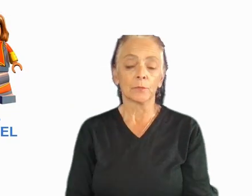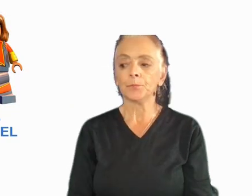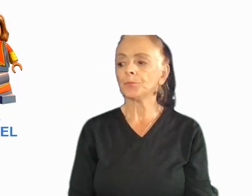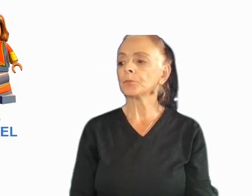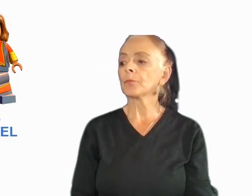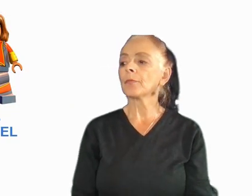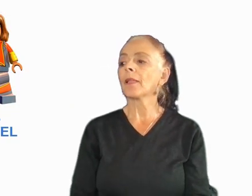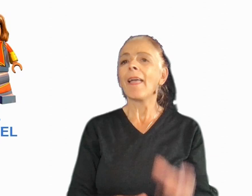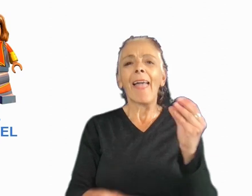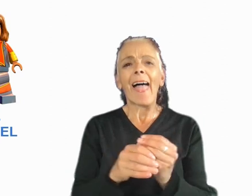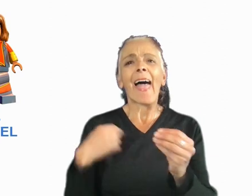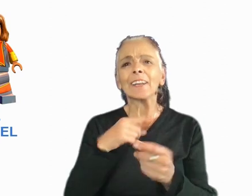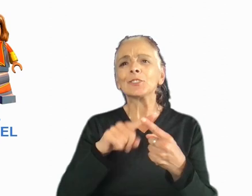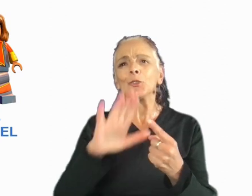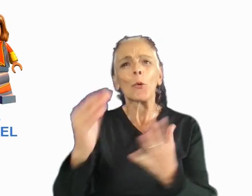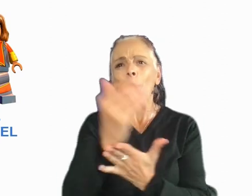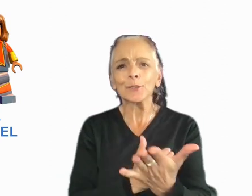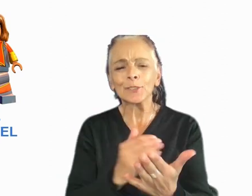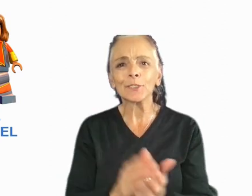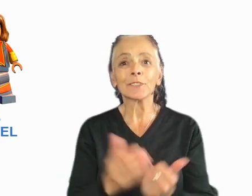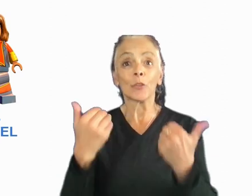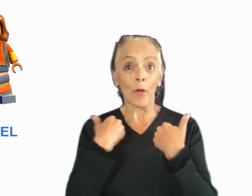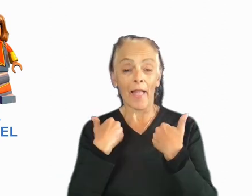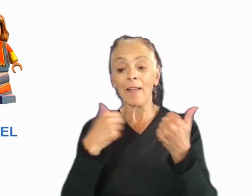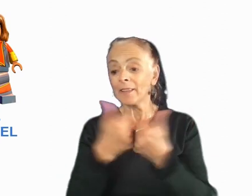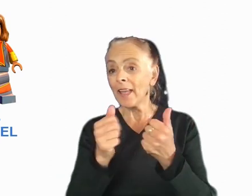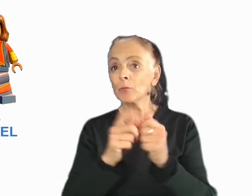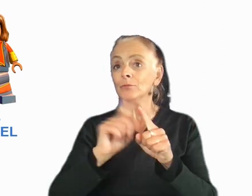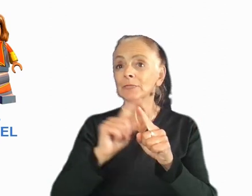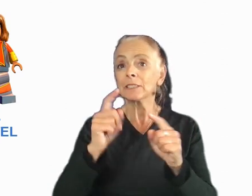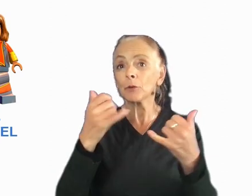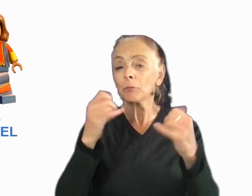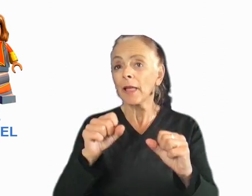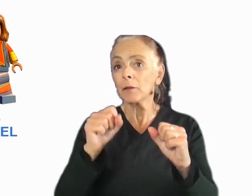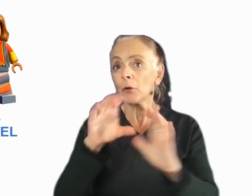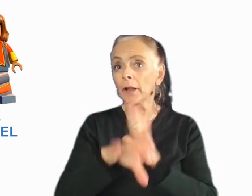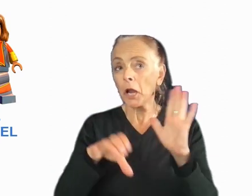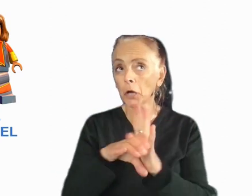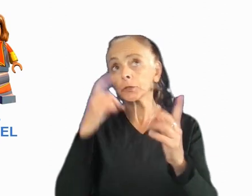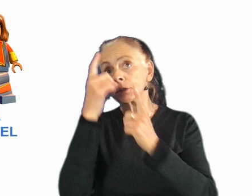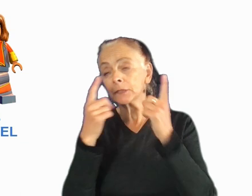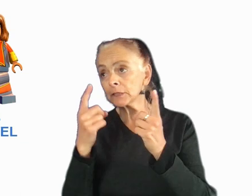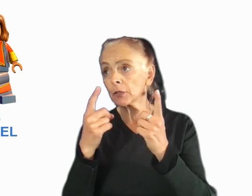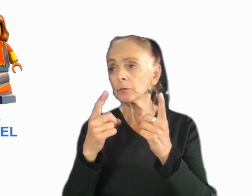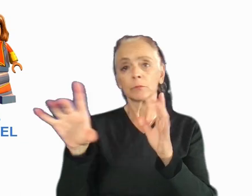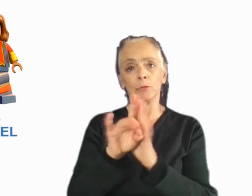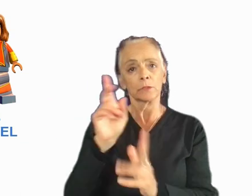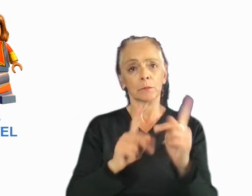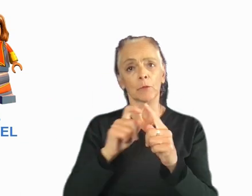Add us to your rosters. So if you have a game with different playable characters, consider having people from Muslim